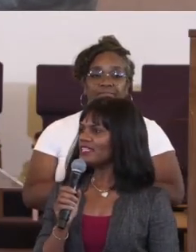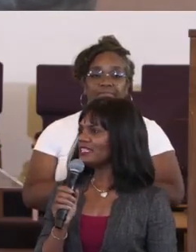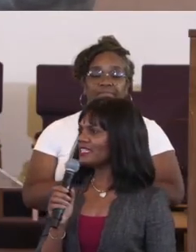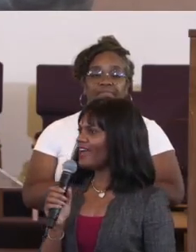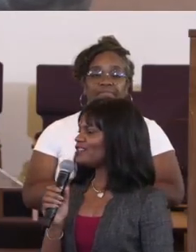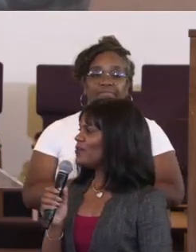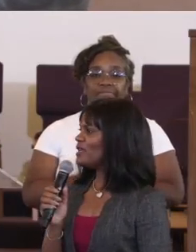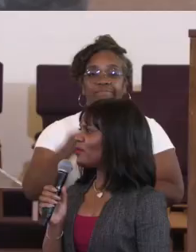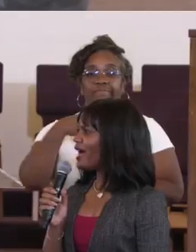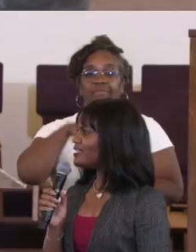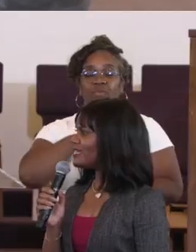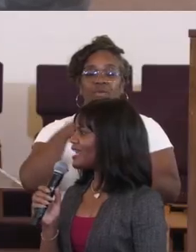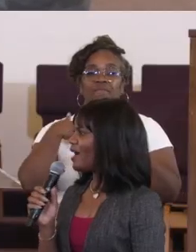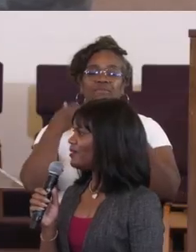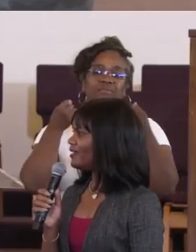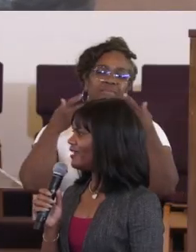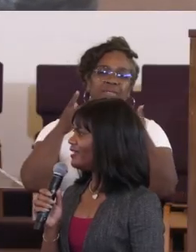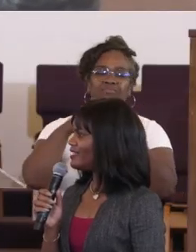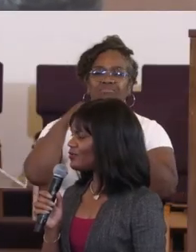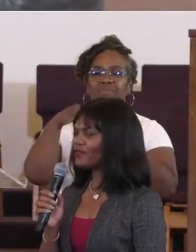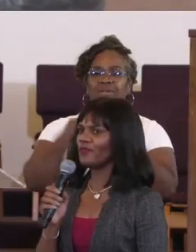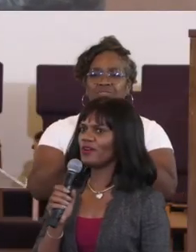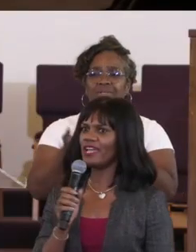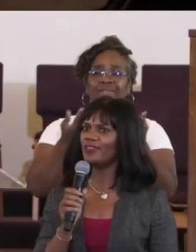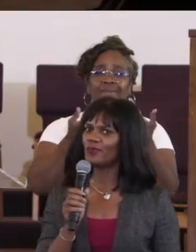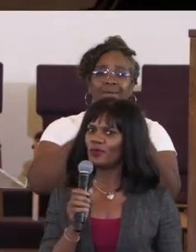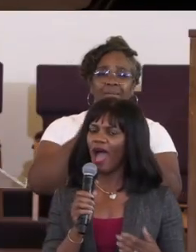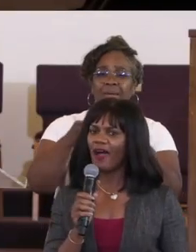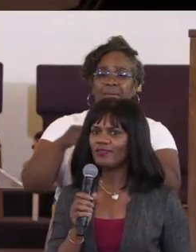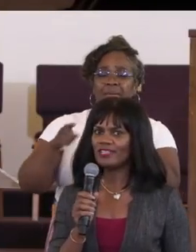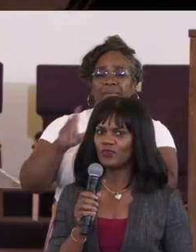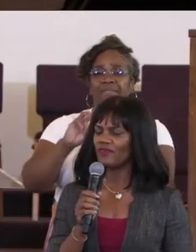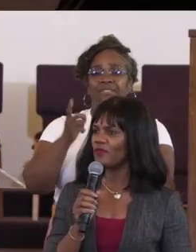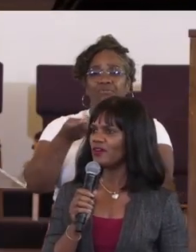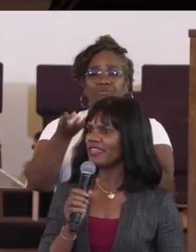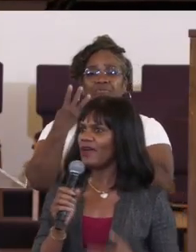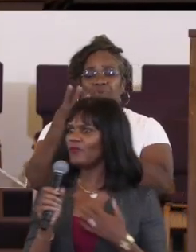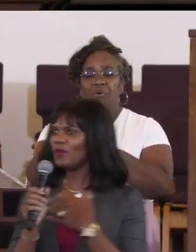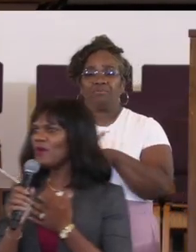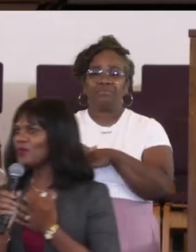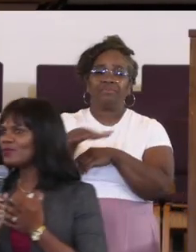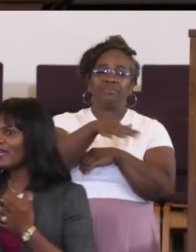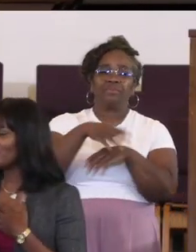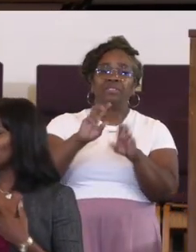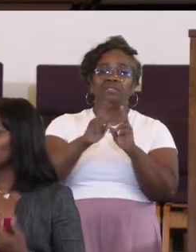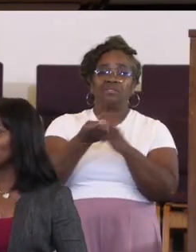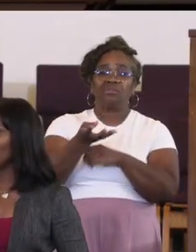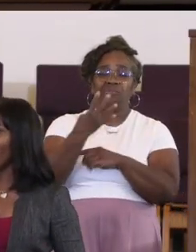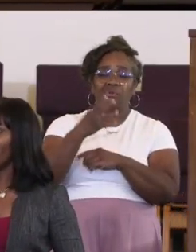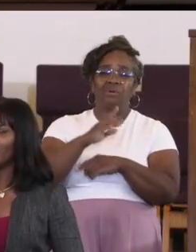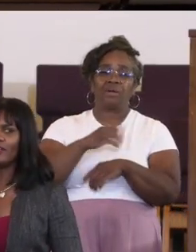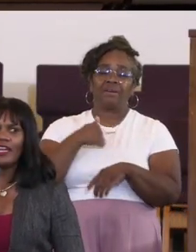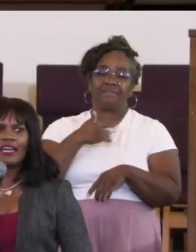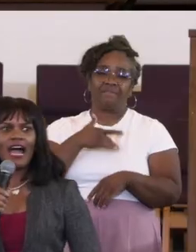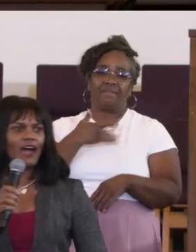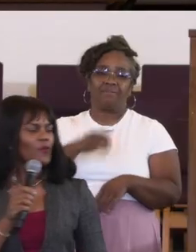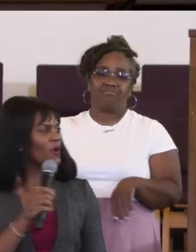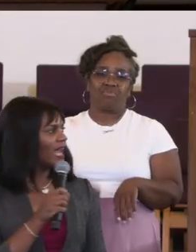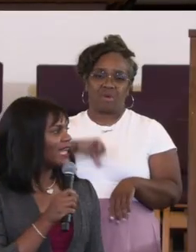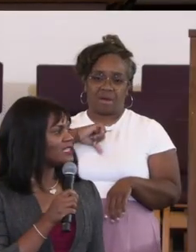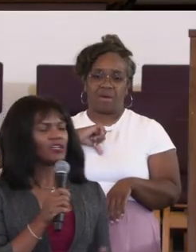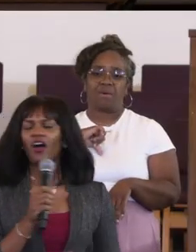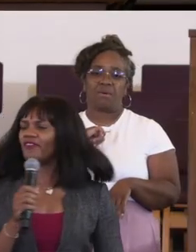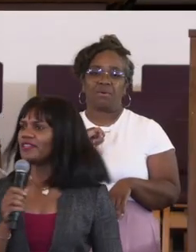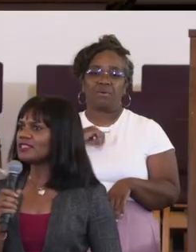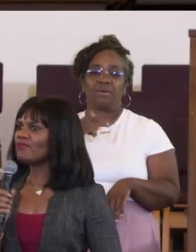We just have so many projects happening in District 4 and throughout District 4, which makes me really proud. When